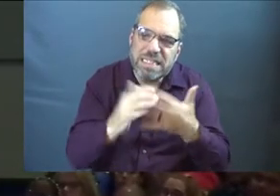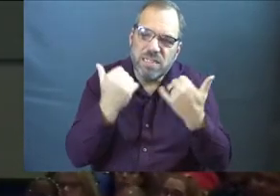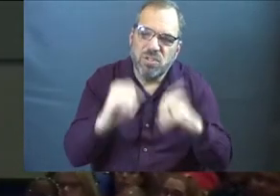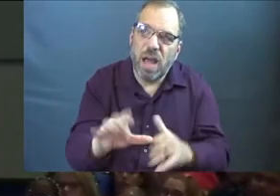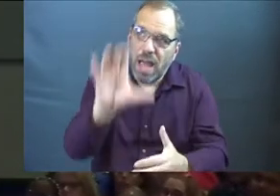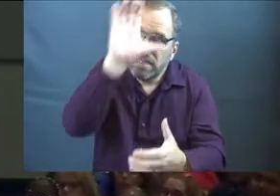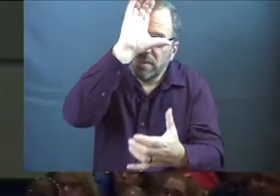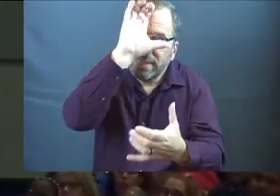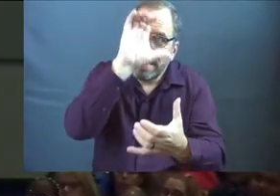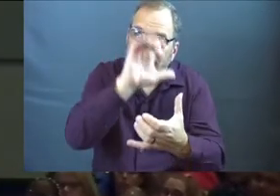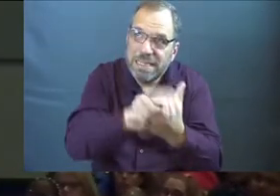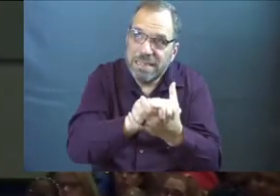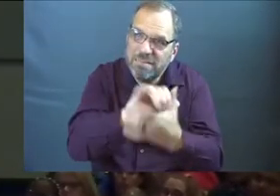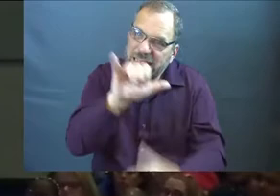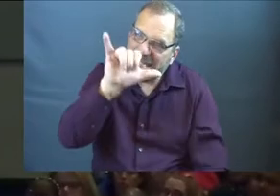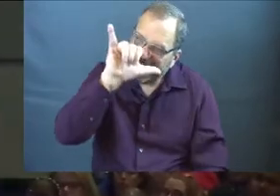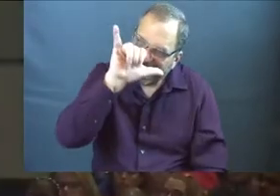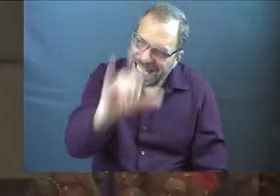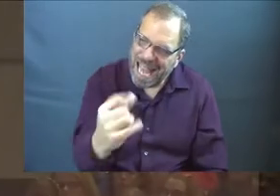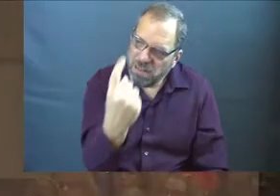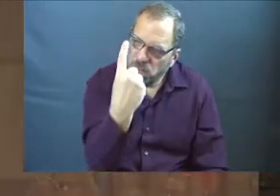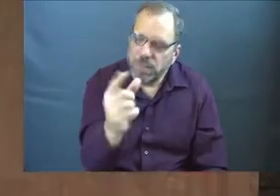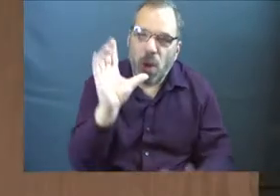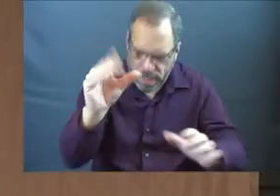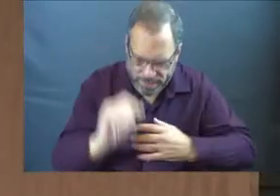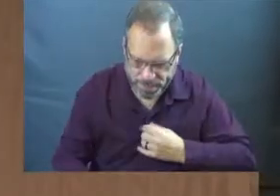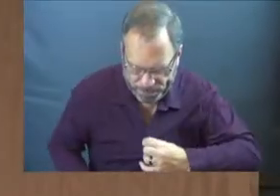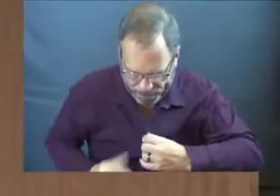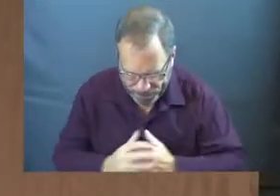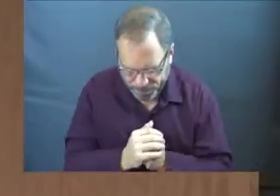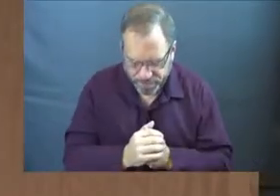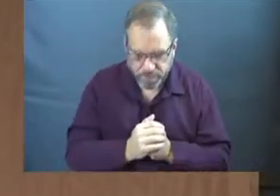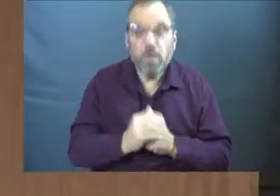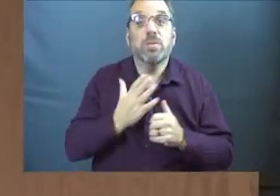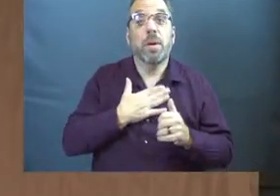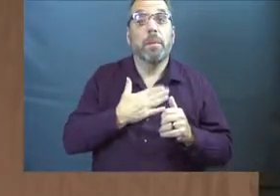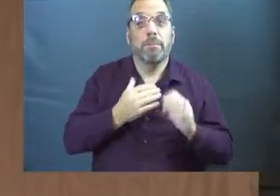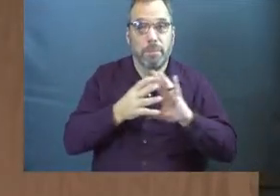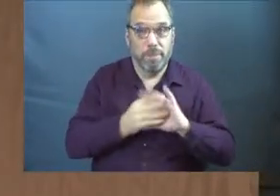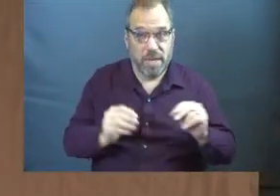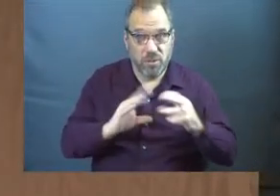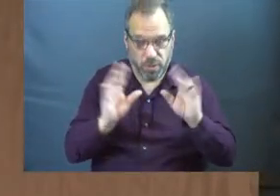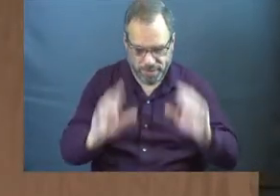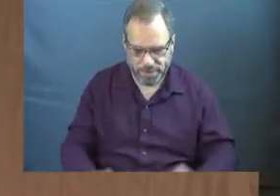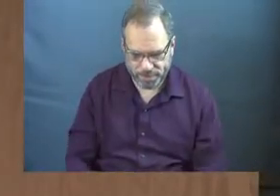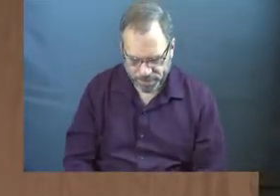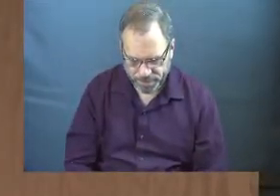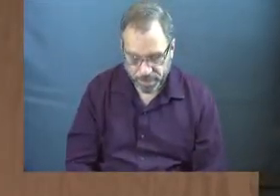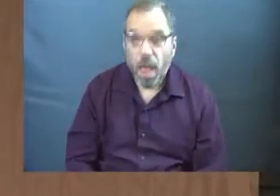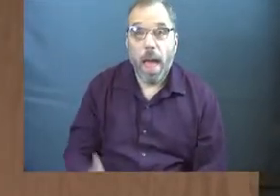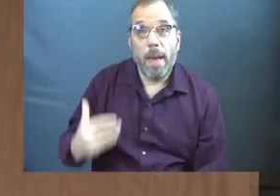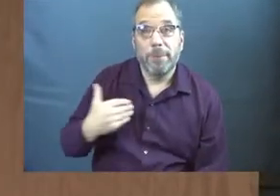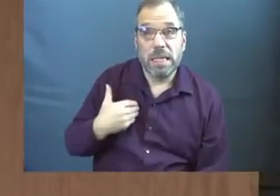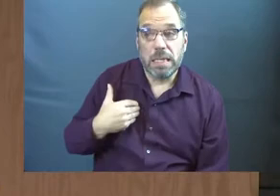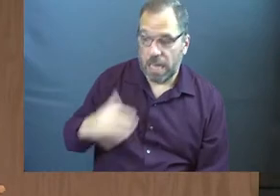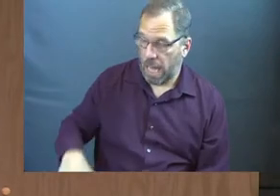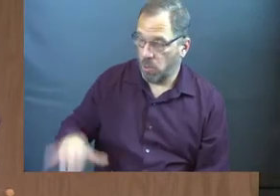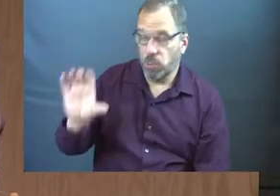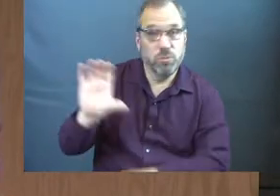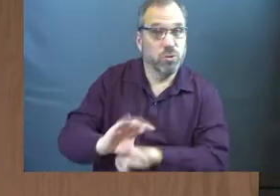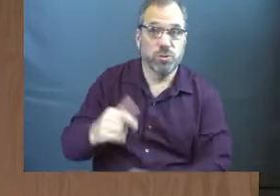trying to believe that. Okay, so my story. I grew up as a church